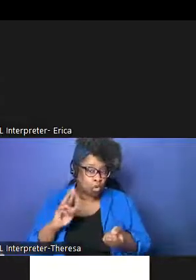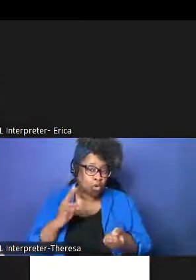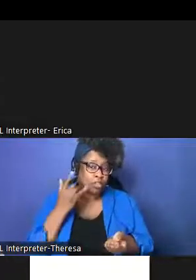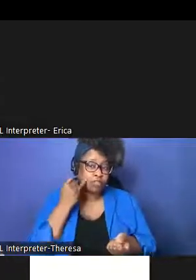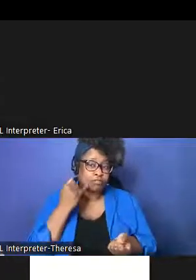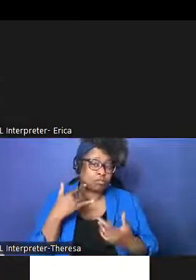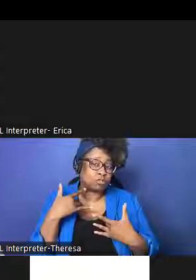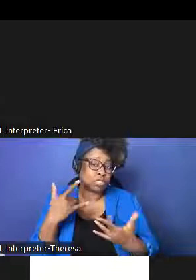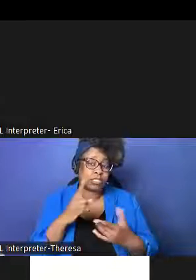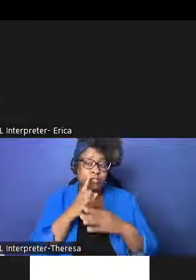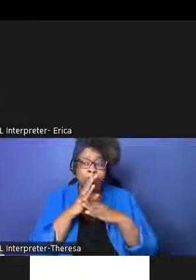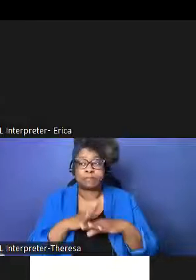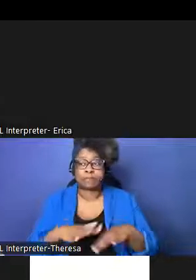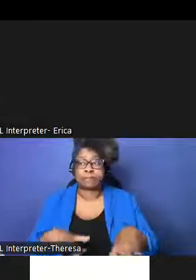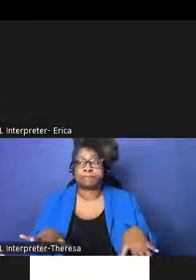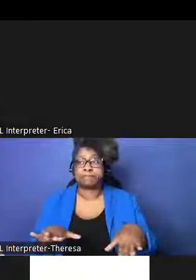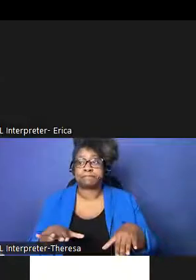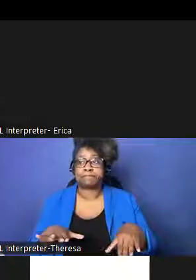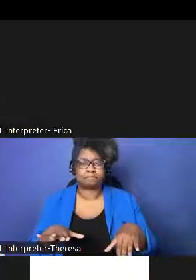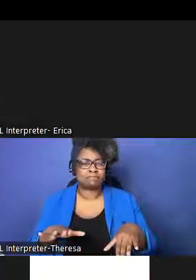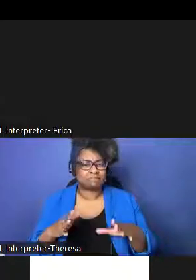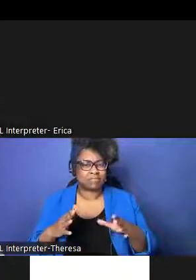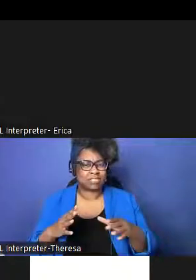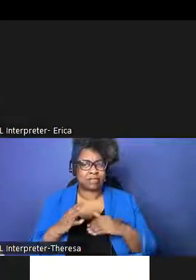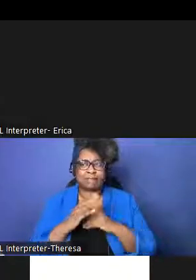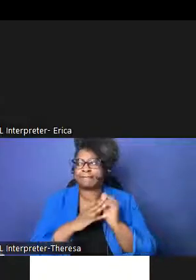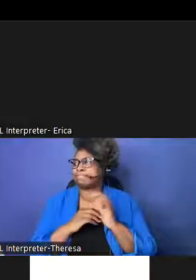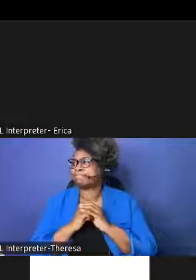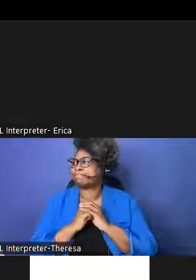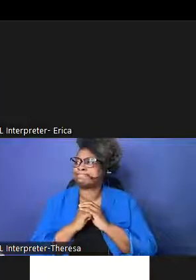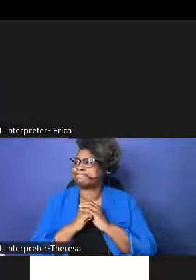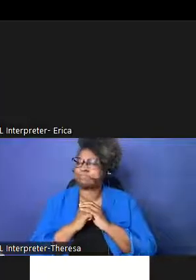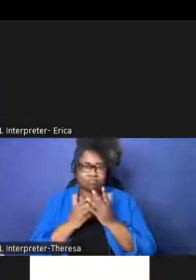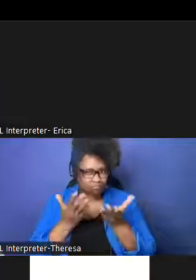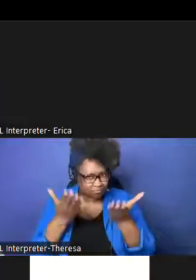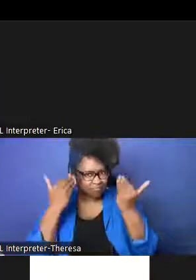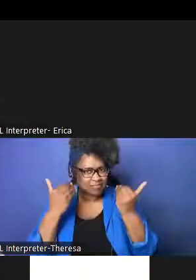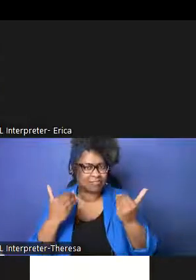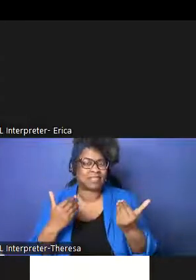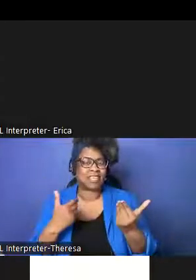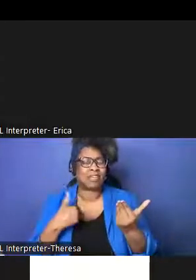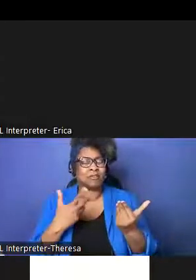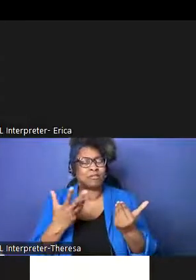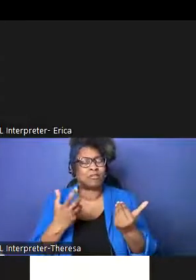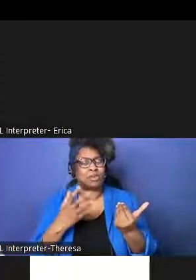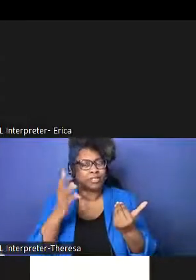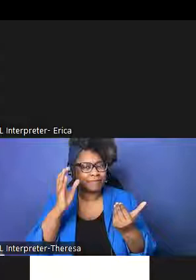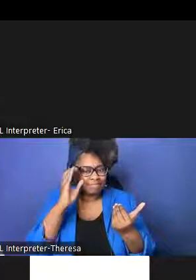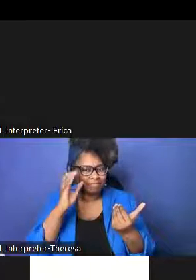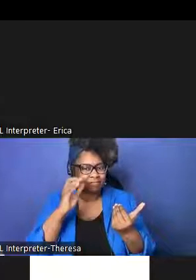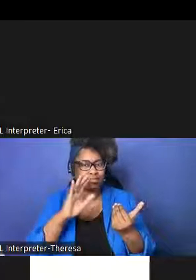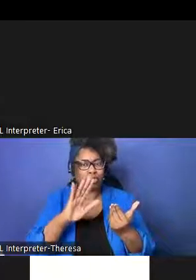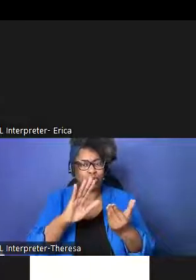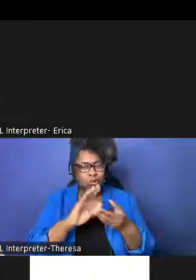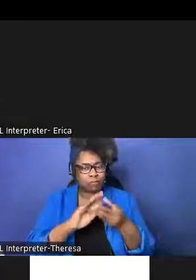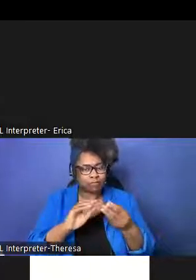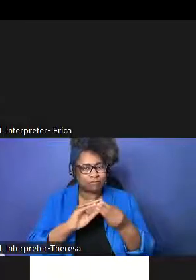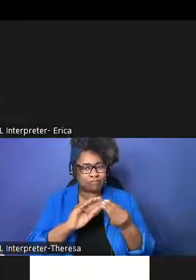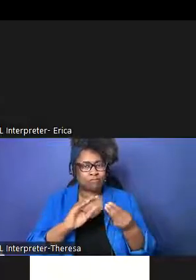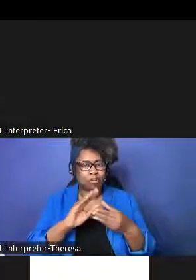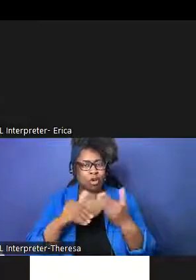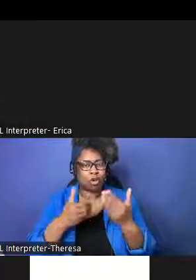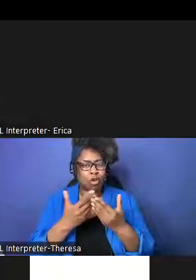often, well, step out of your comfort zone and step up and please talk. We want to hear your voices, and we want to make sure all our voices are